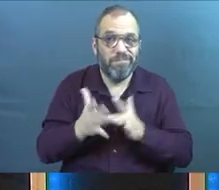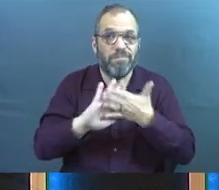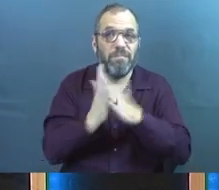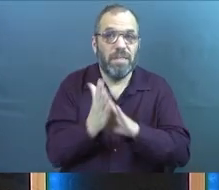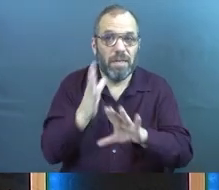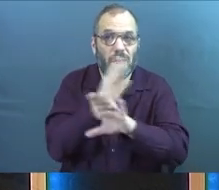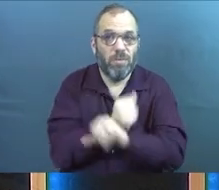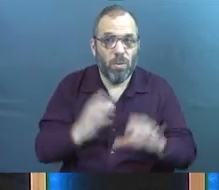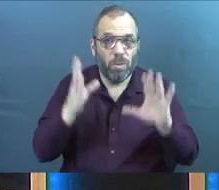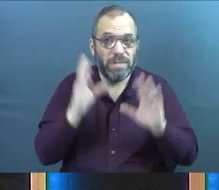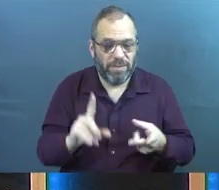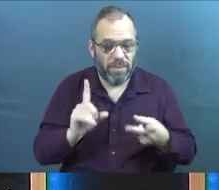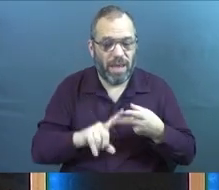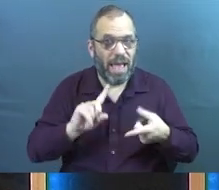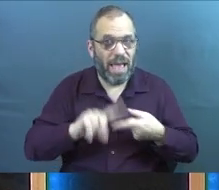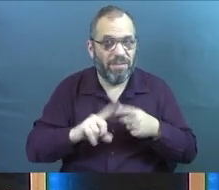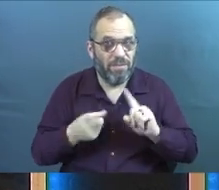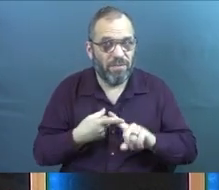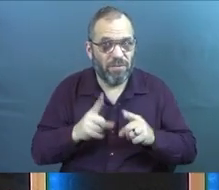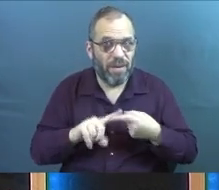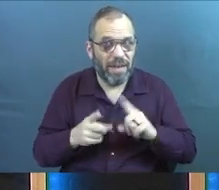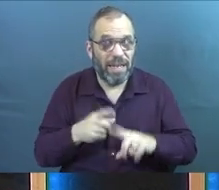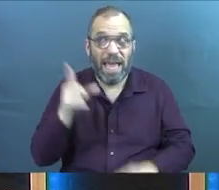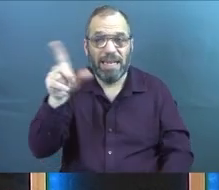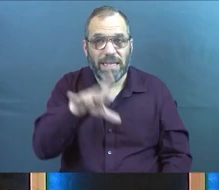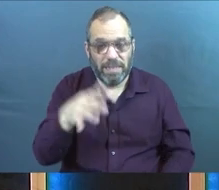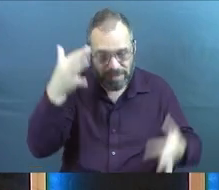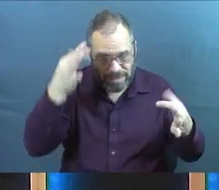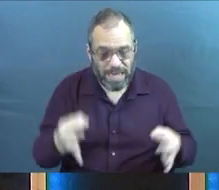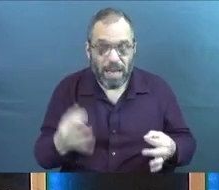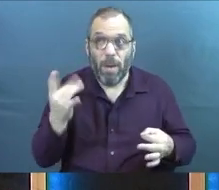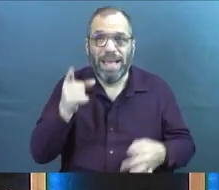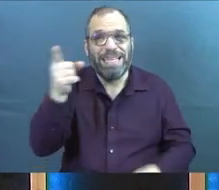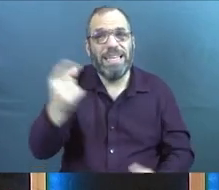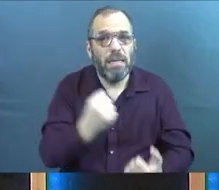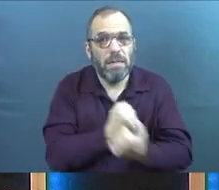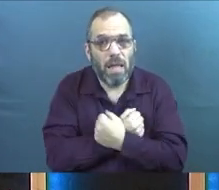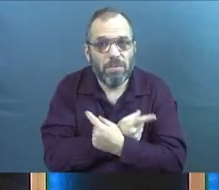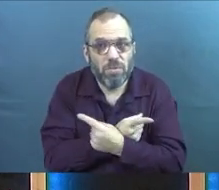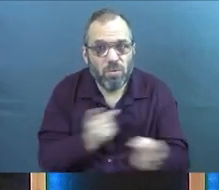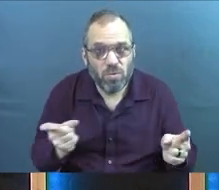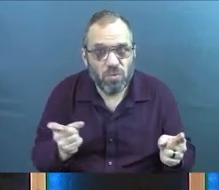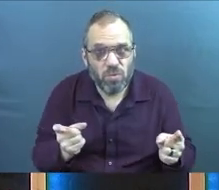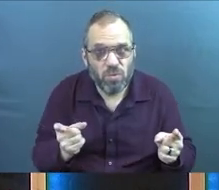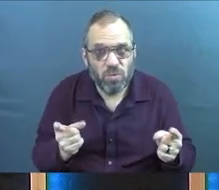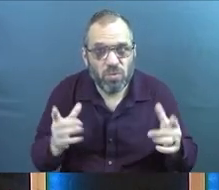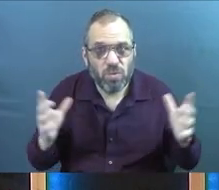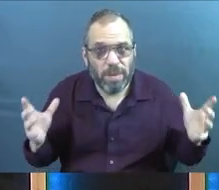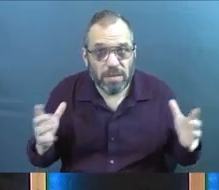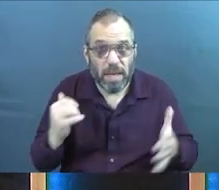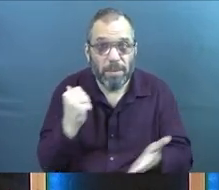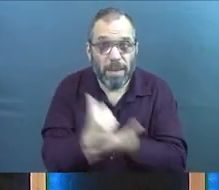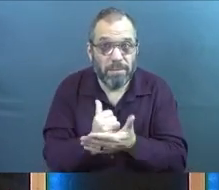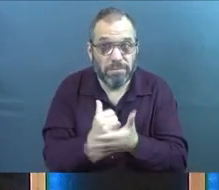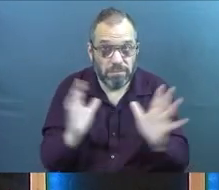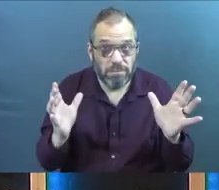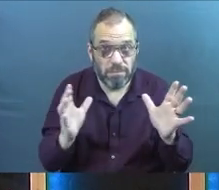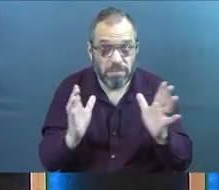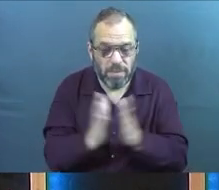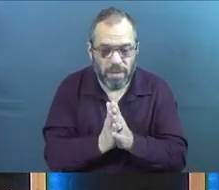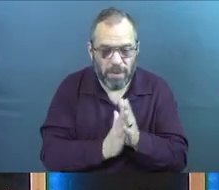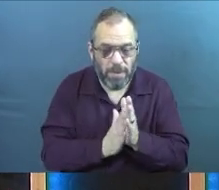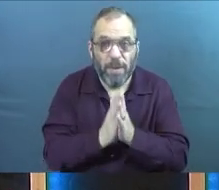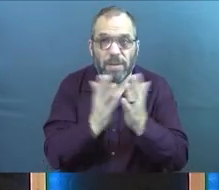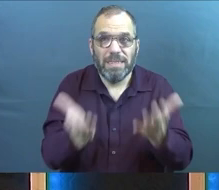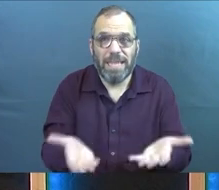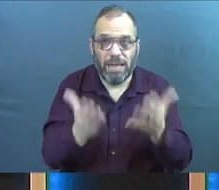Savior and your friend. And how he chose to do what he did because he loves us so much. Amen, church? Amen. You